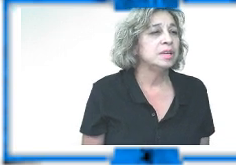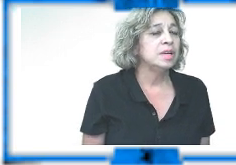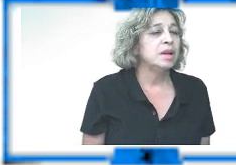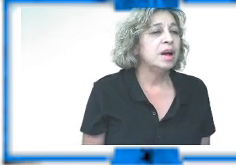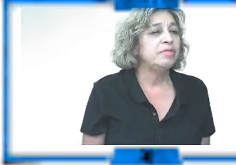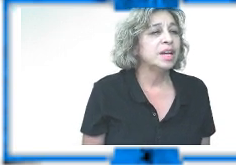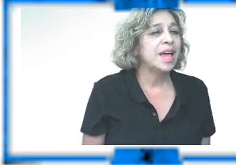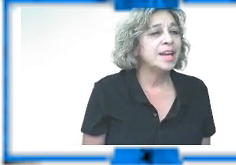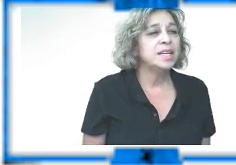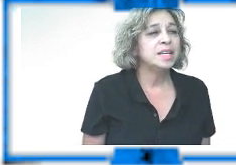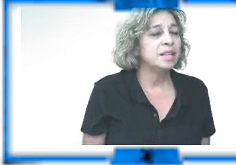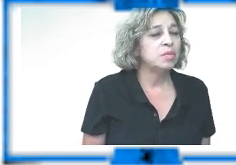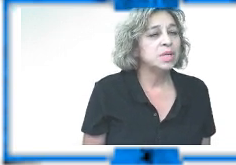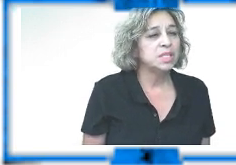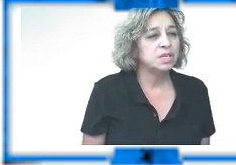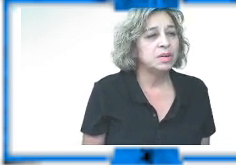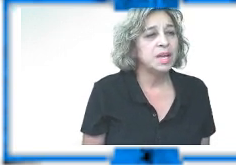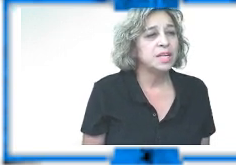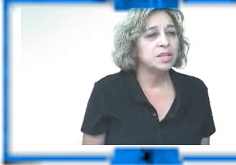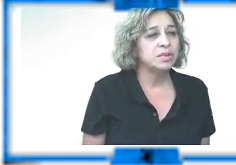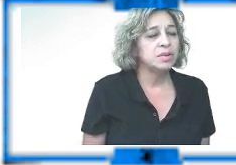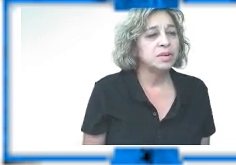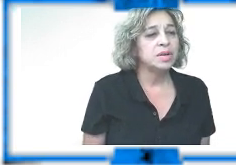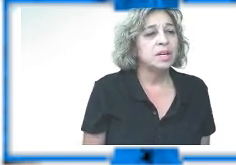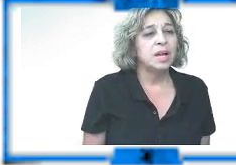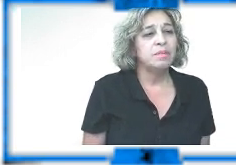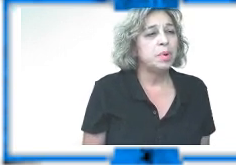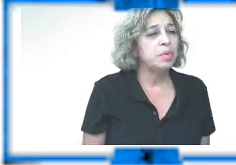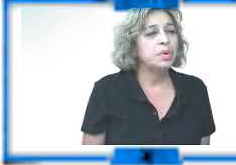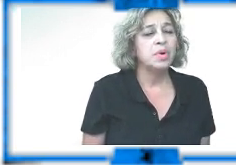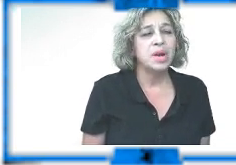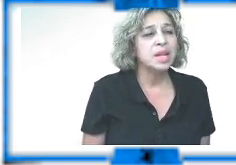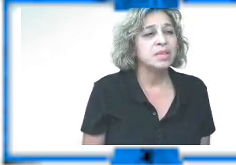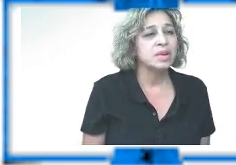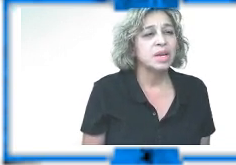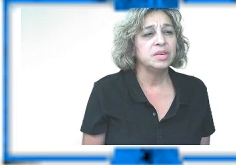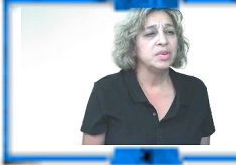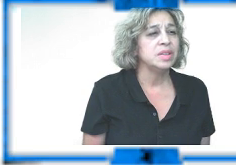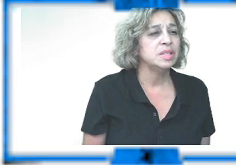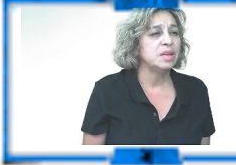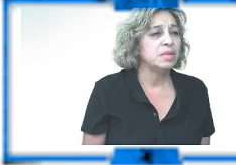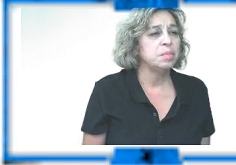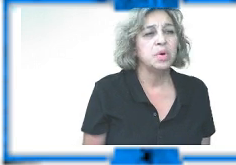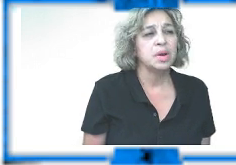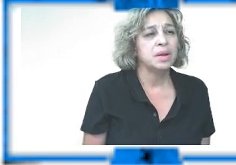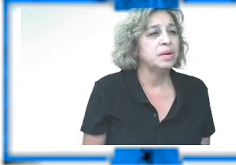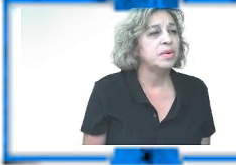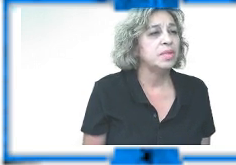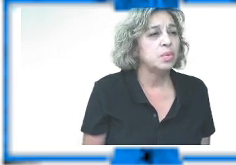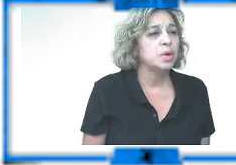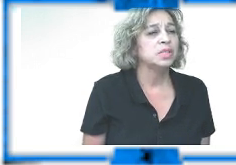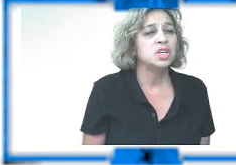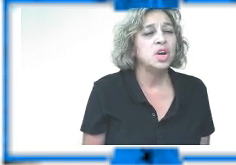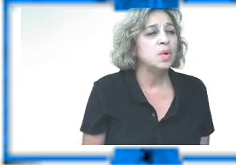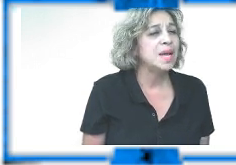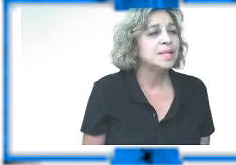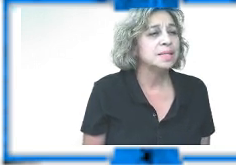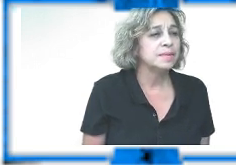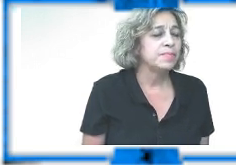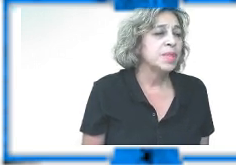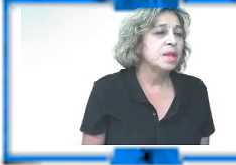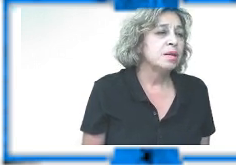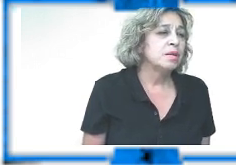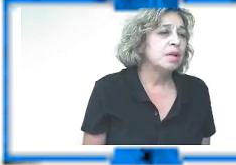doubt of a candidate that wants to enter a Peru or any other country in South America or the world. No, it